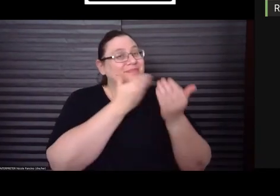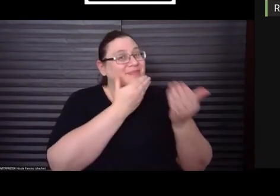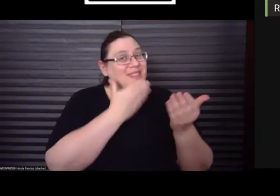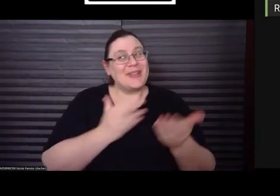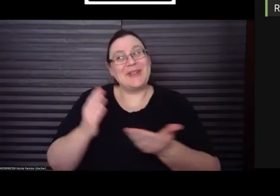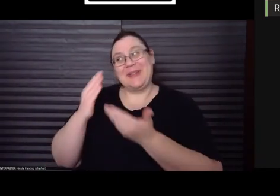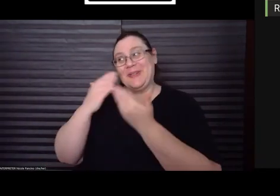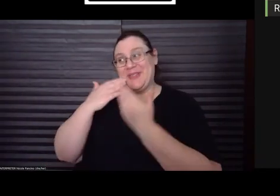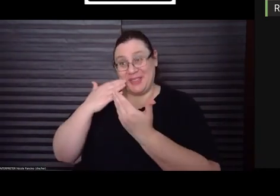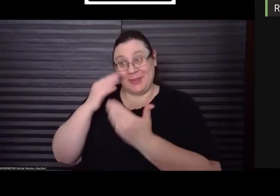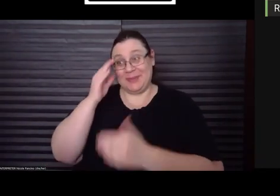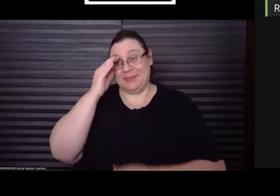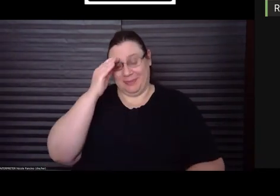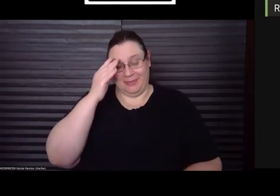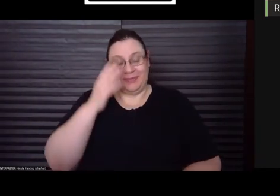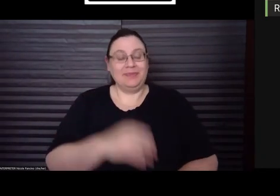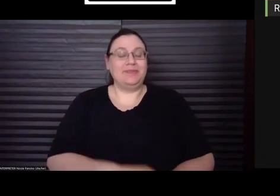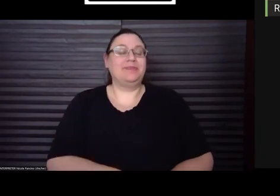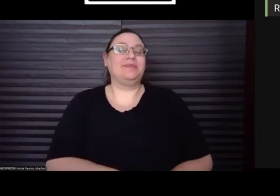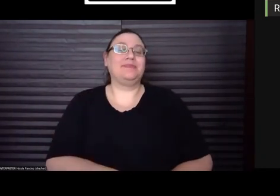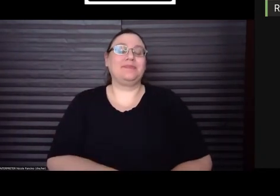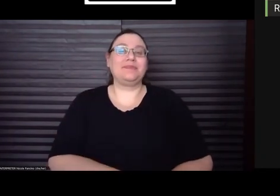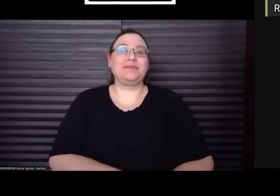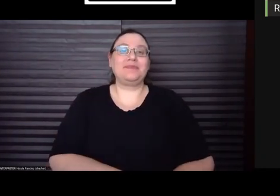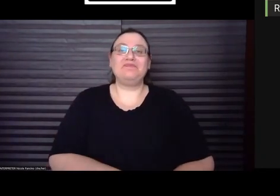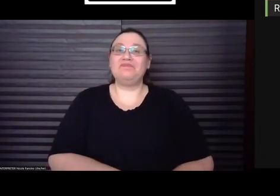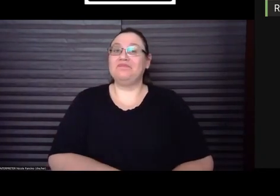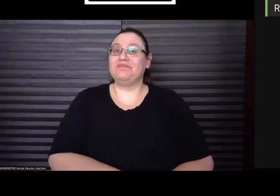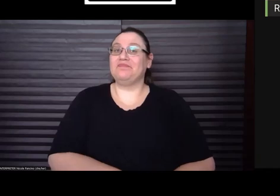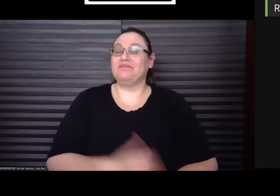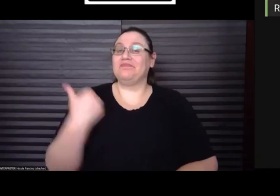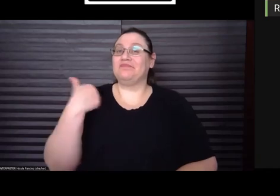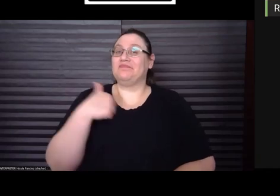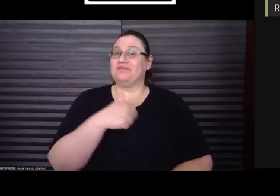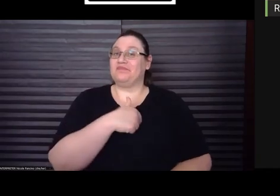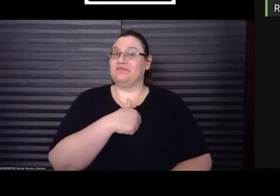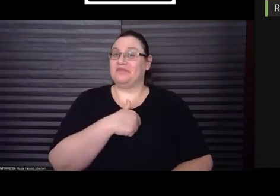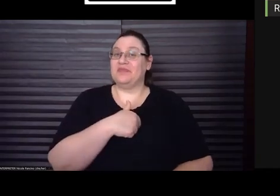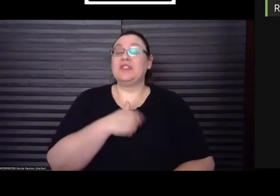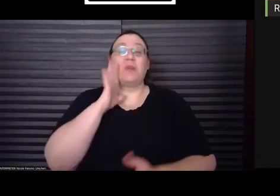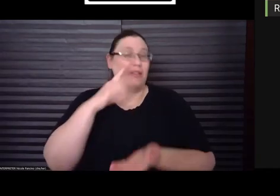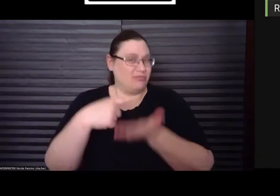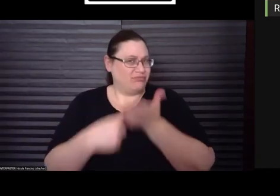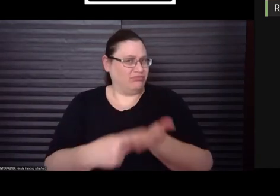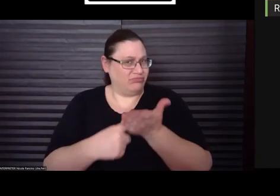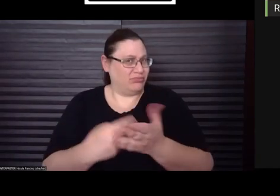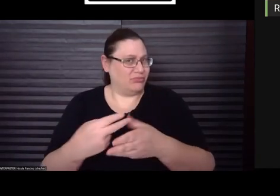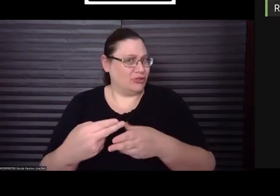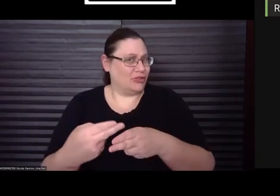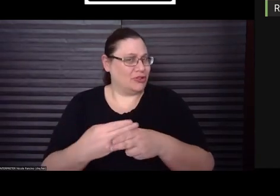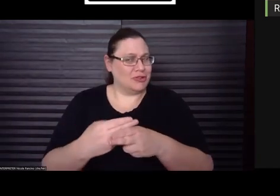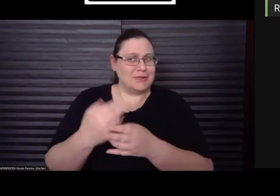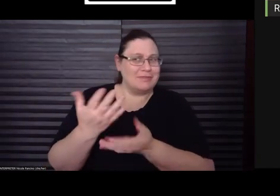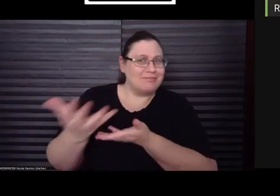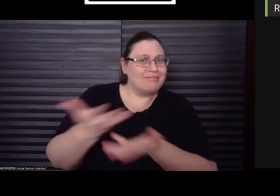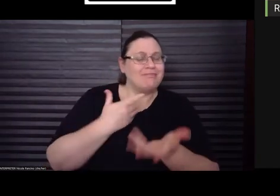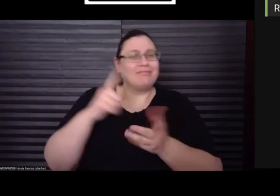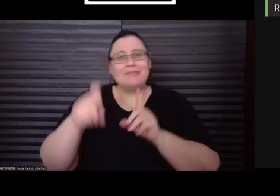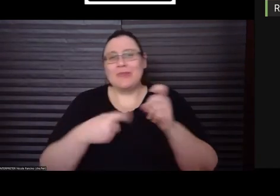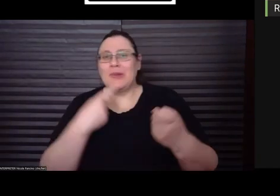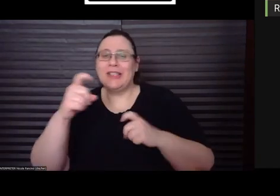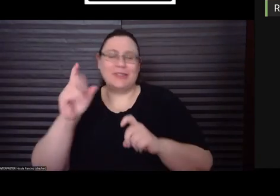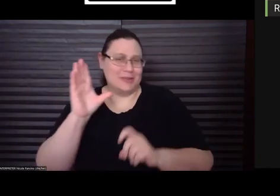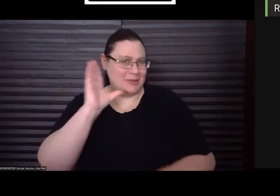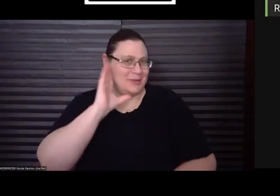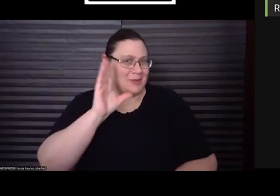you, Zach. Thank you. And so before we get into our lengthy conversation and fire questions back